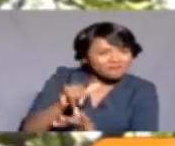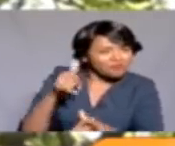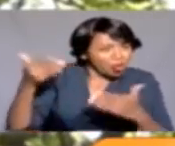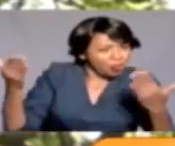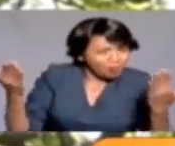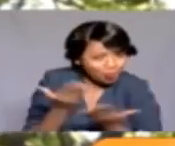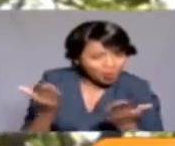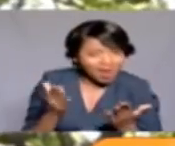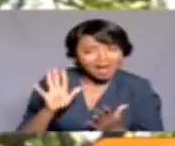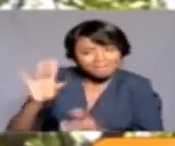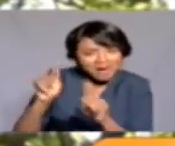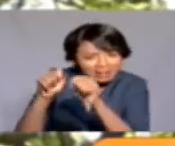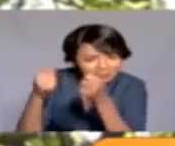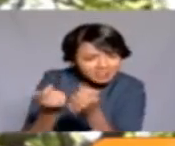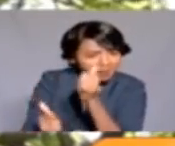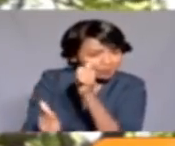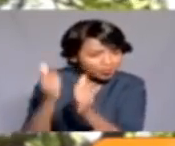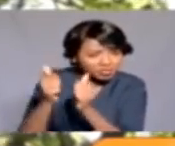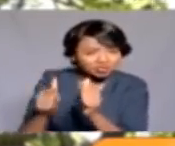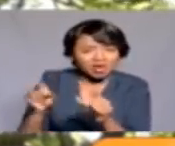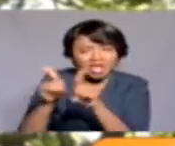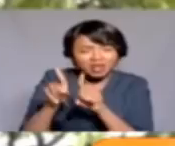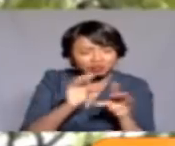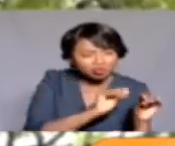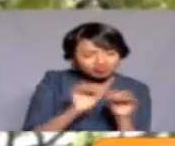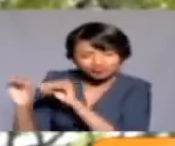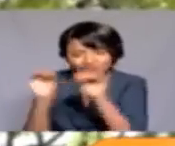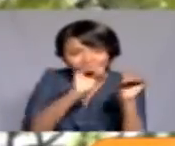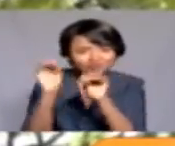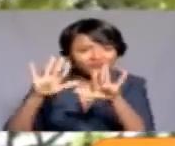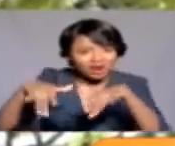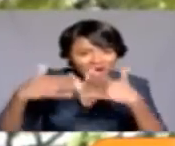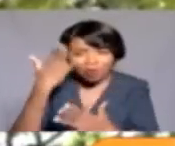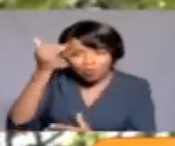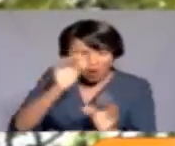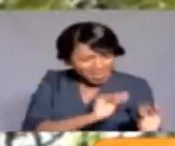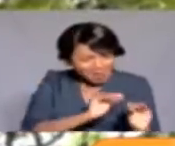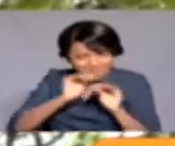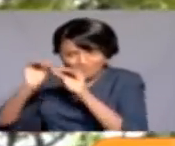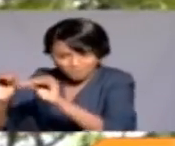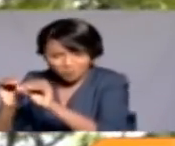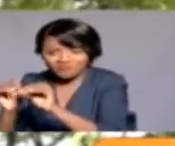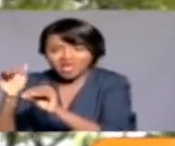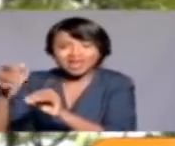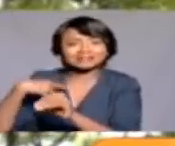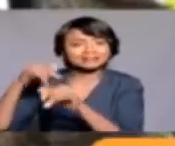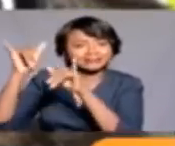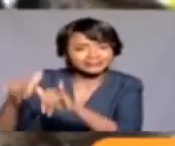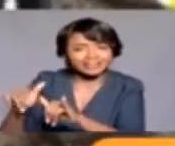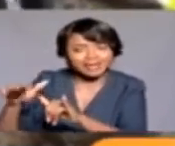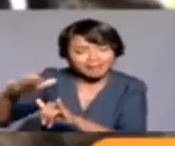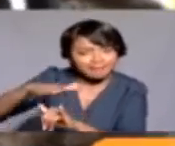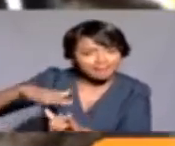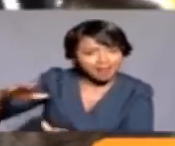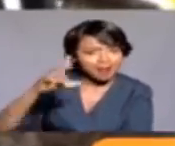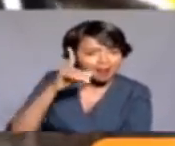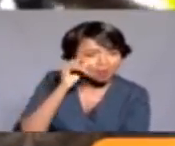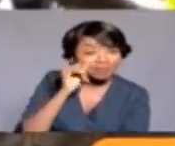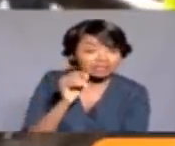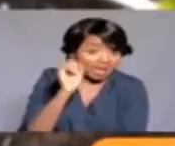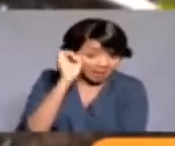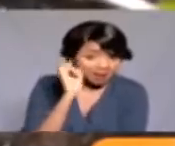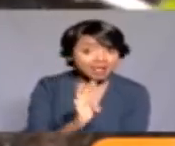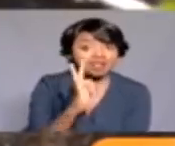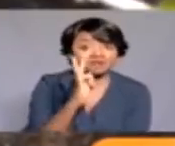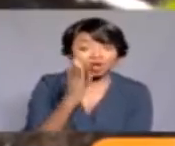actual species, migratory pattern, why they left their natural forest habitat and converged on the park, and whether